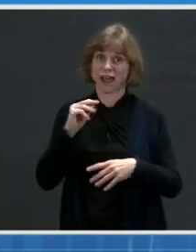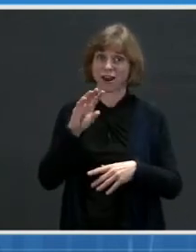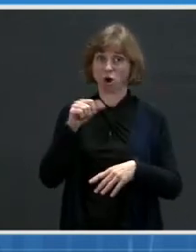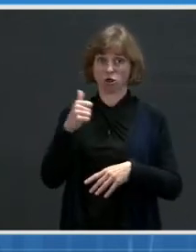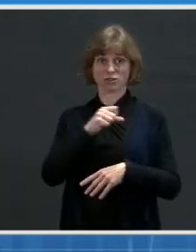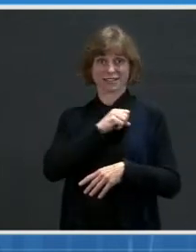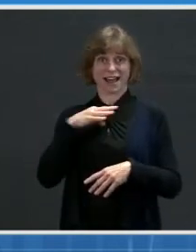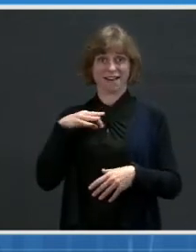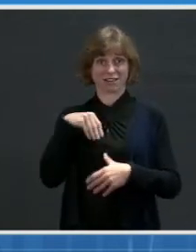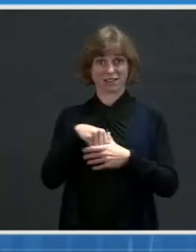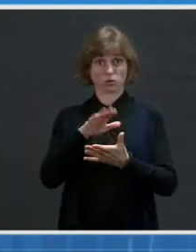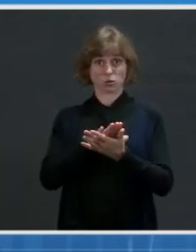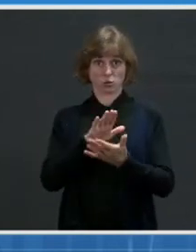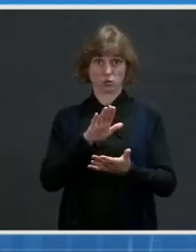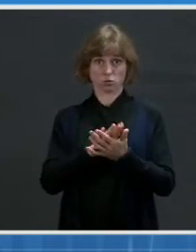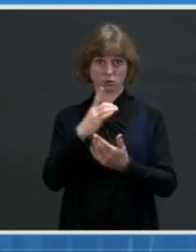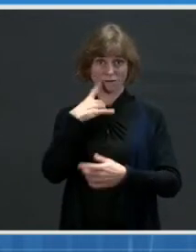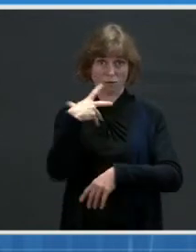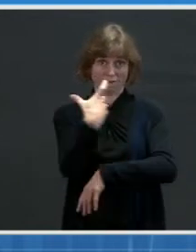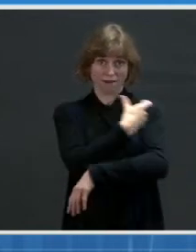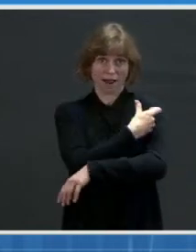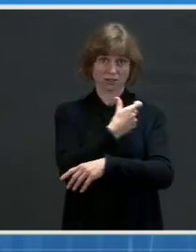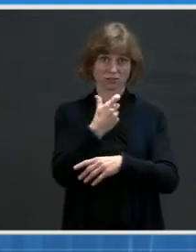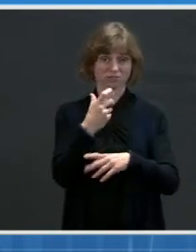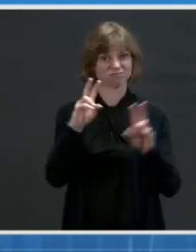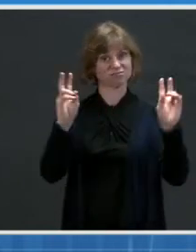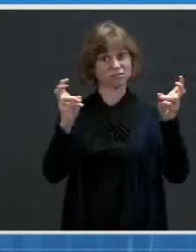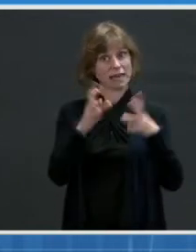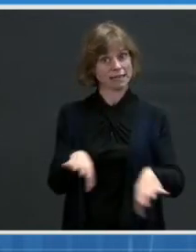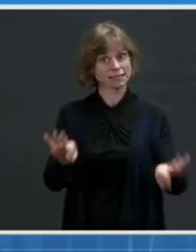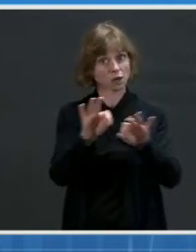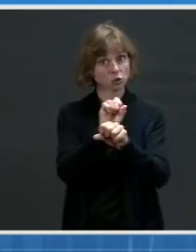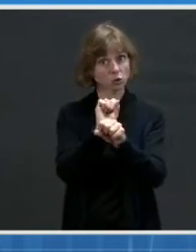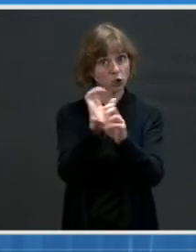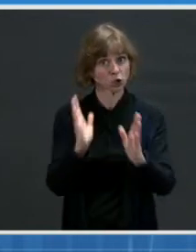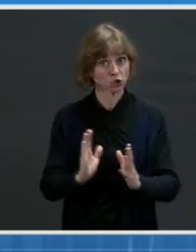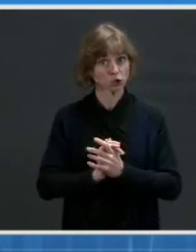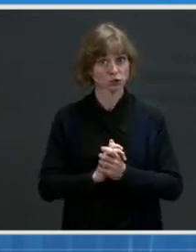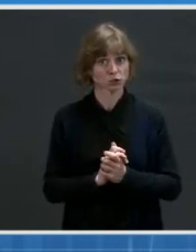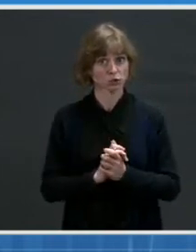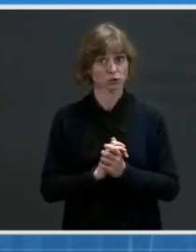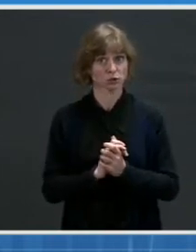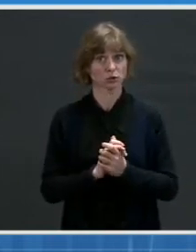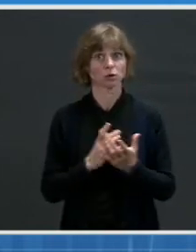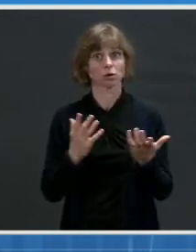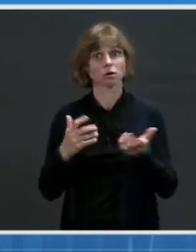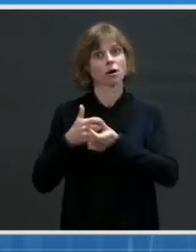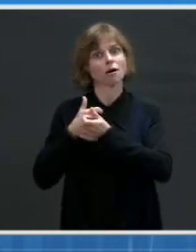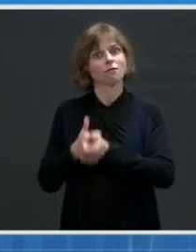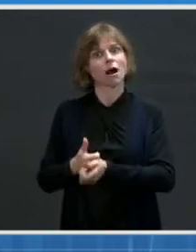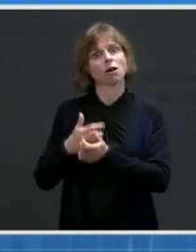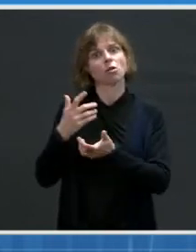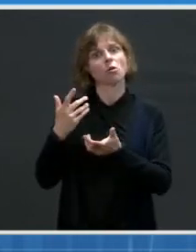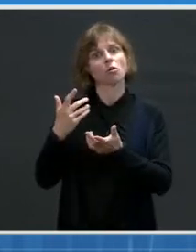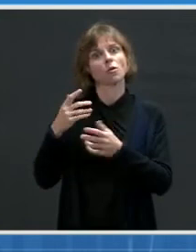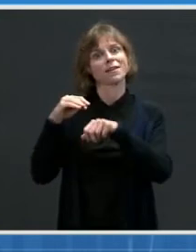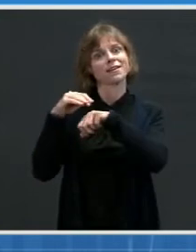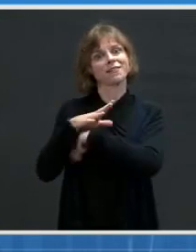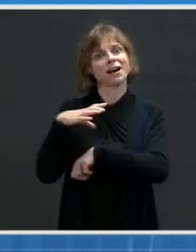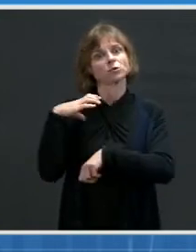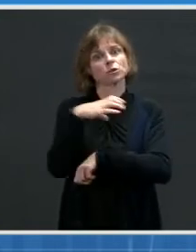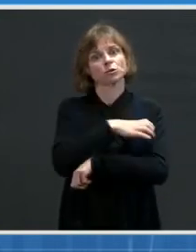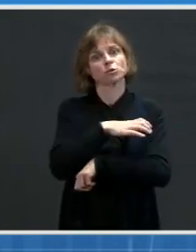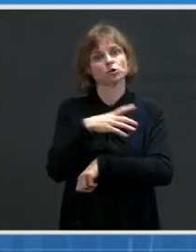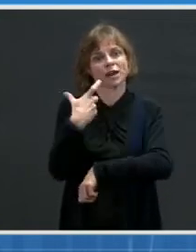for vaccination as part of the frontline essential workers, consistent with the recommendation of the Advisory Committee on Immunization